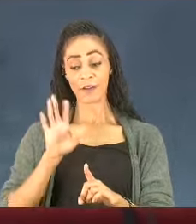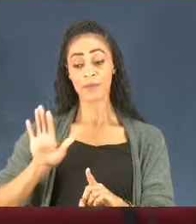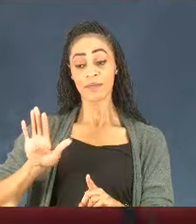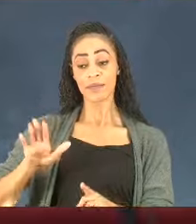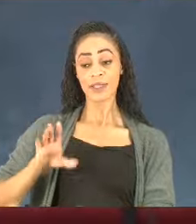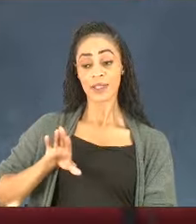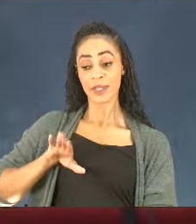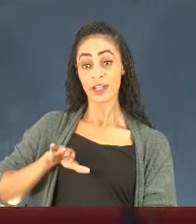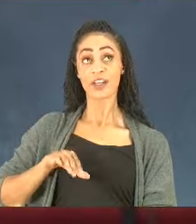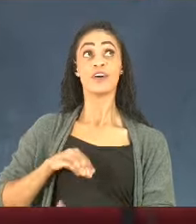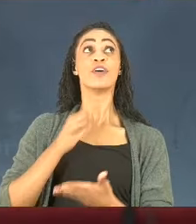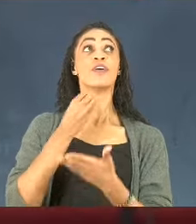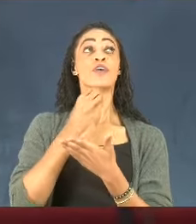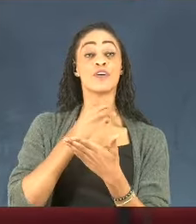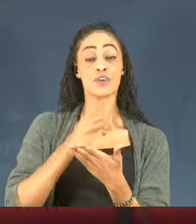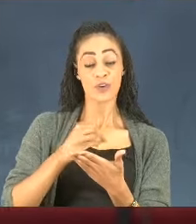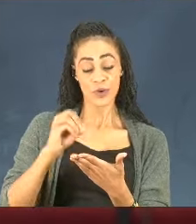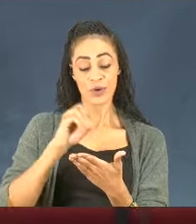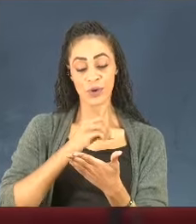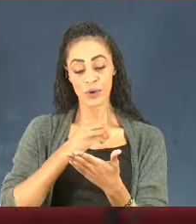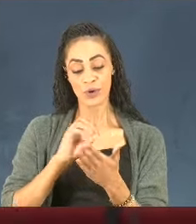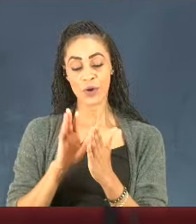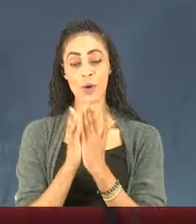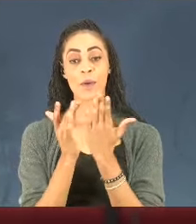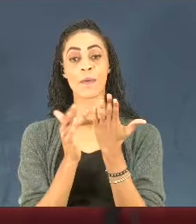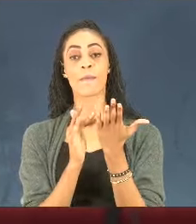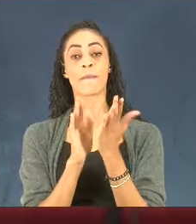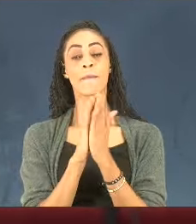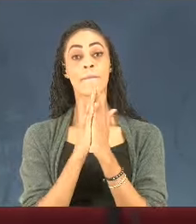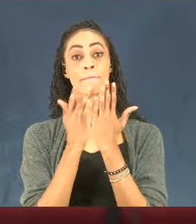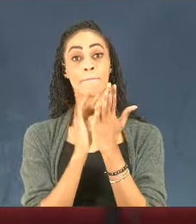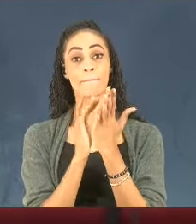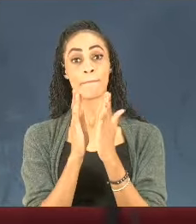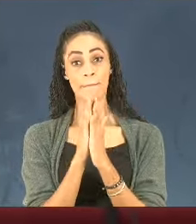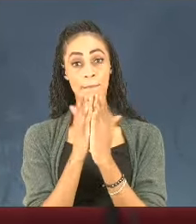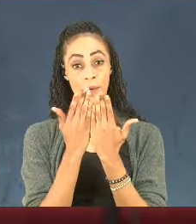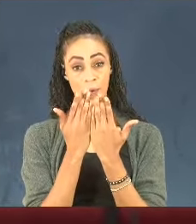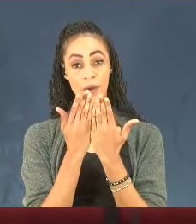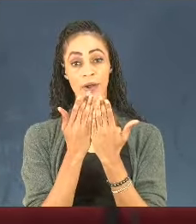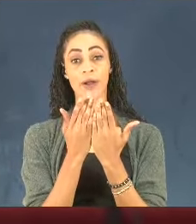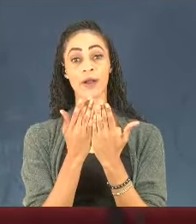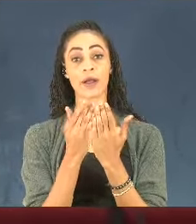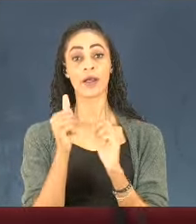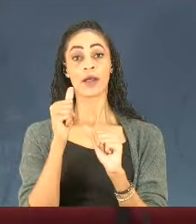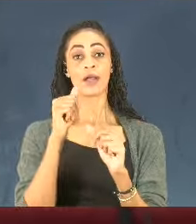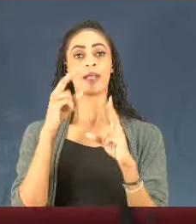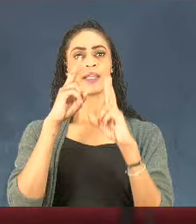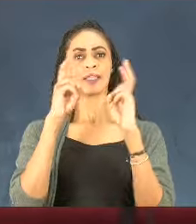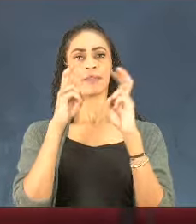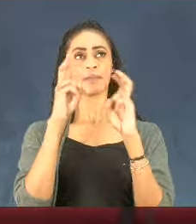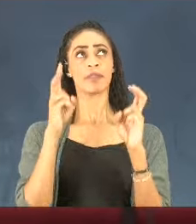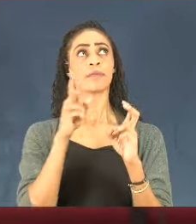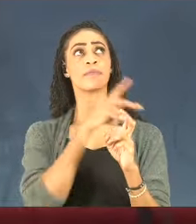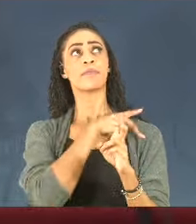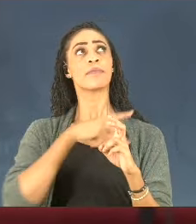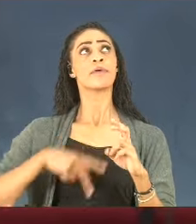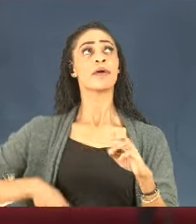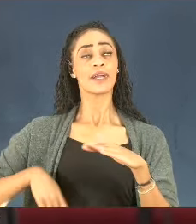this book years ago called Kingdom Calling. And this is what she says. God